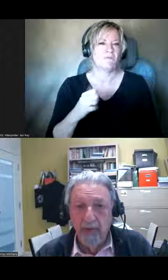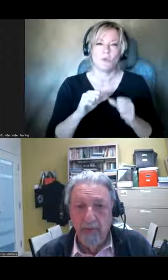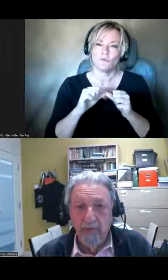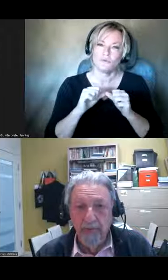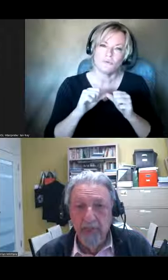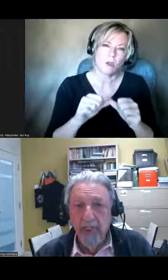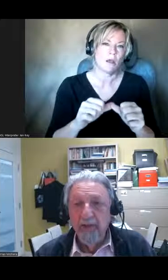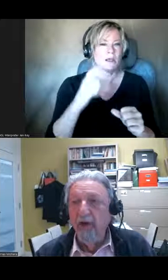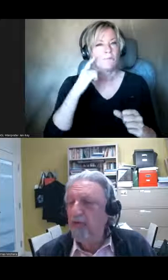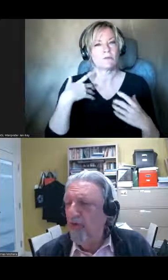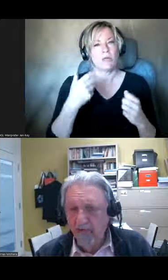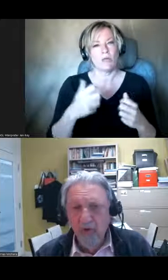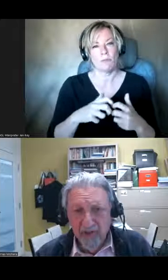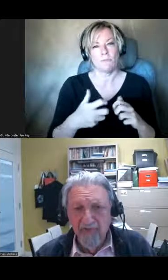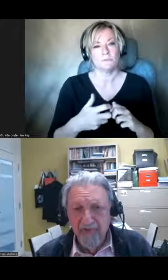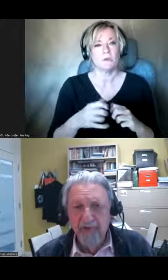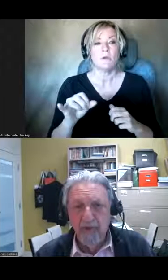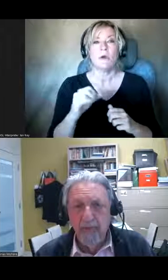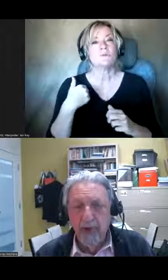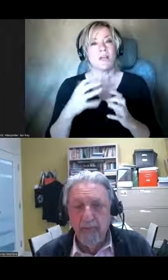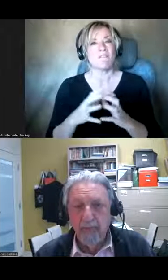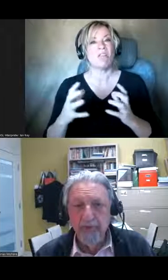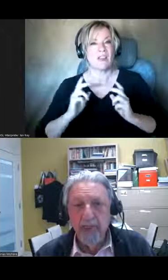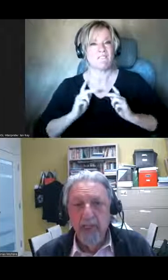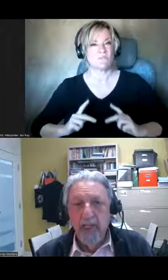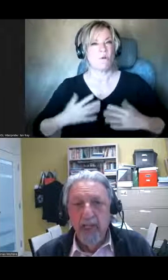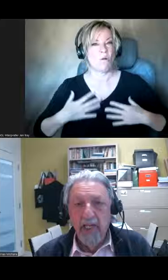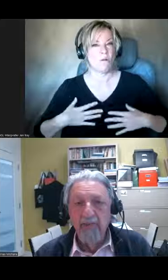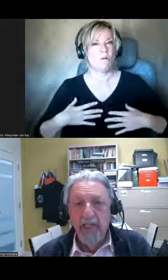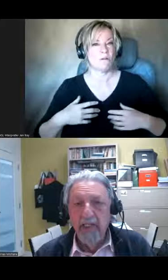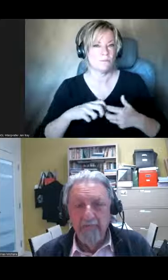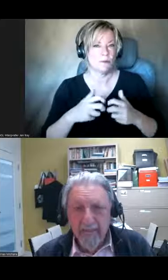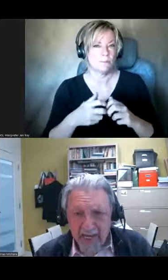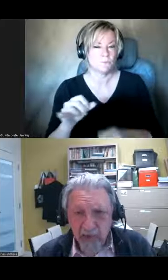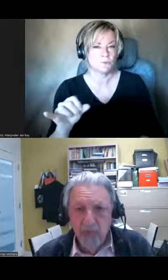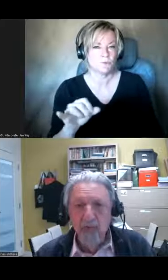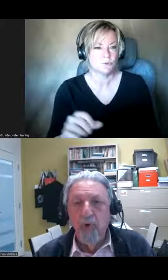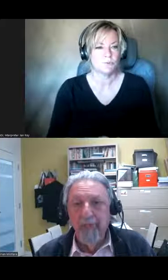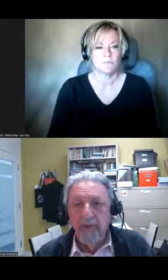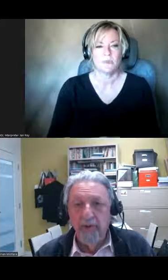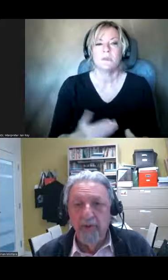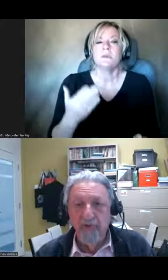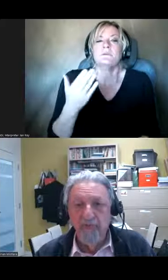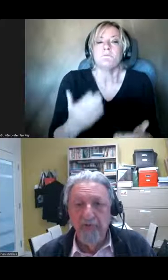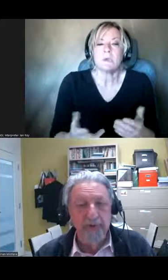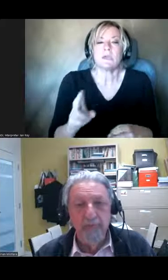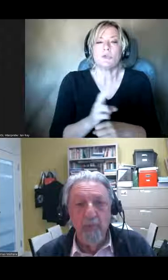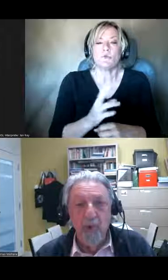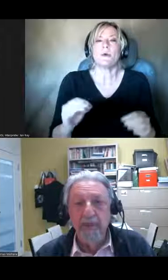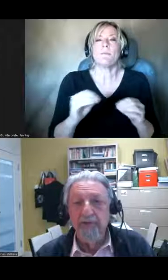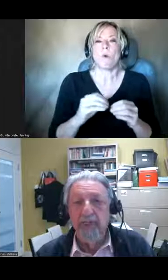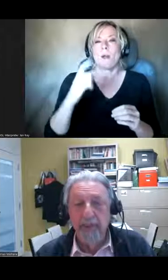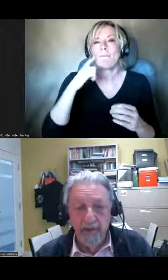health problems. They also have a lot of physical problems, and they may use more mental health services,